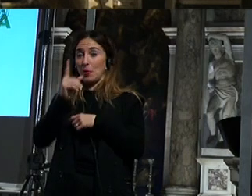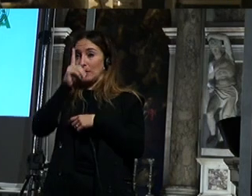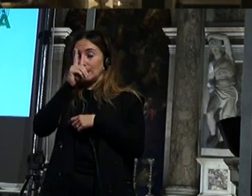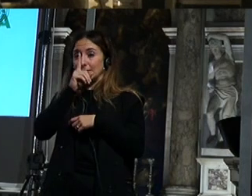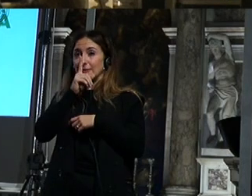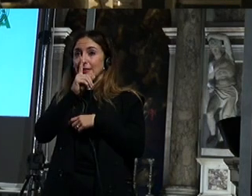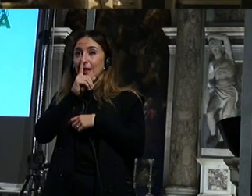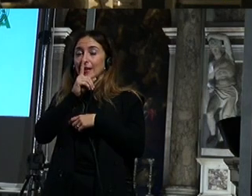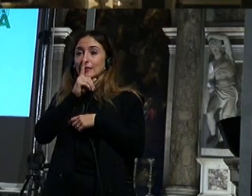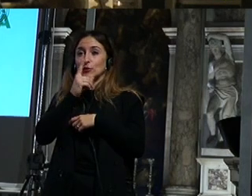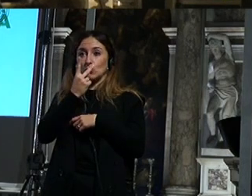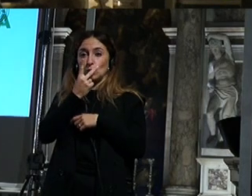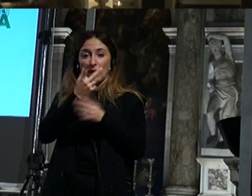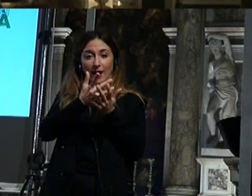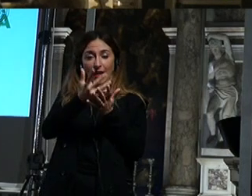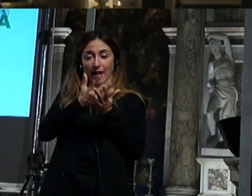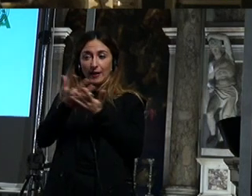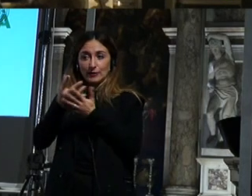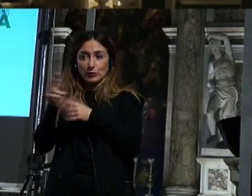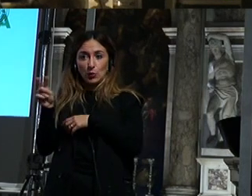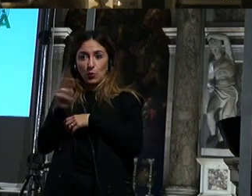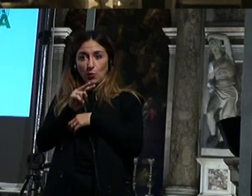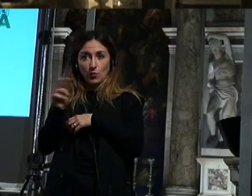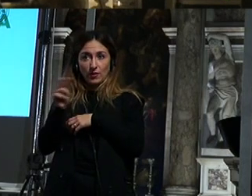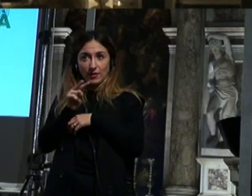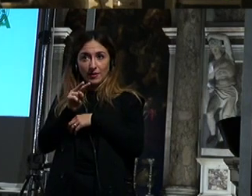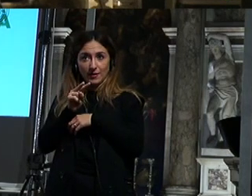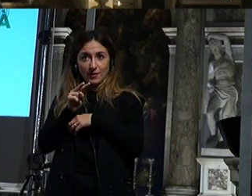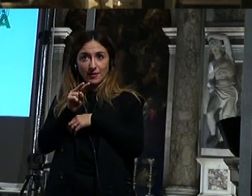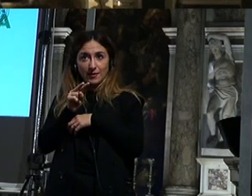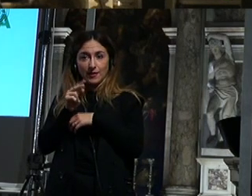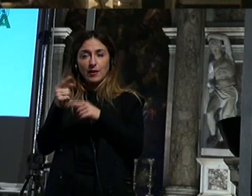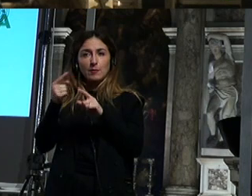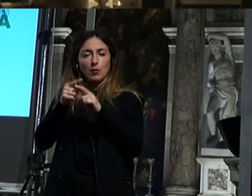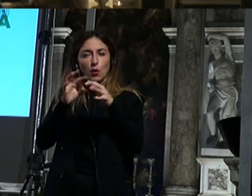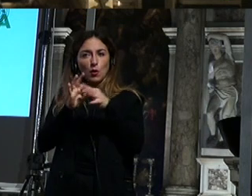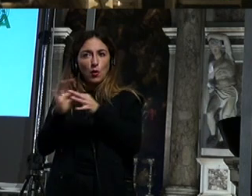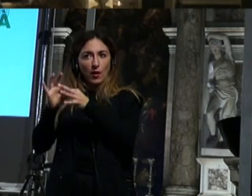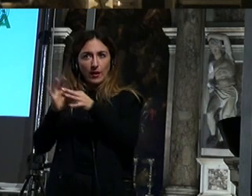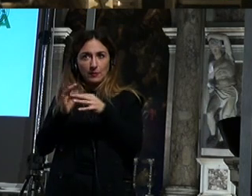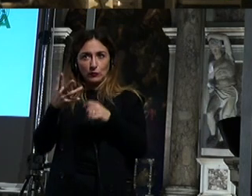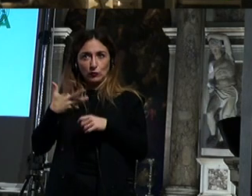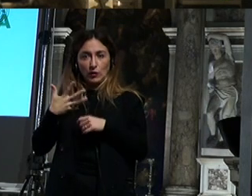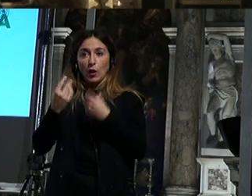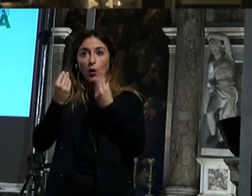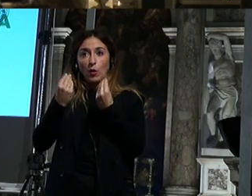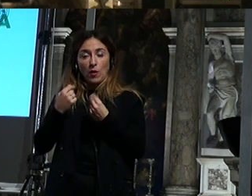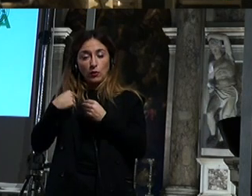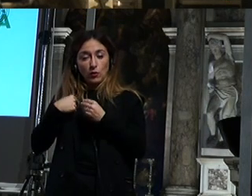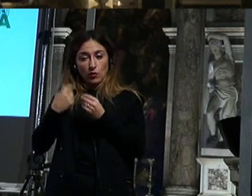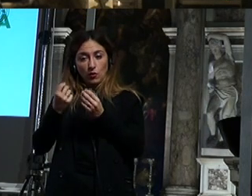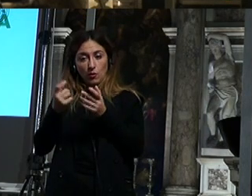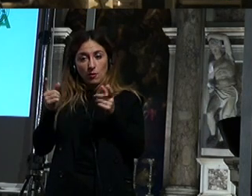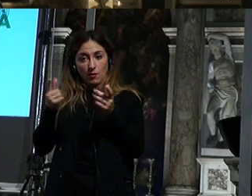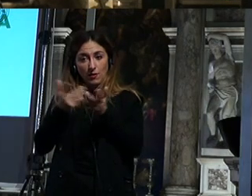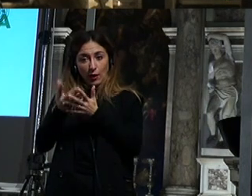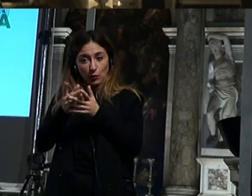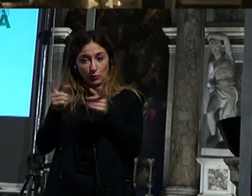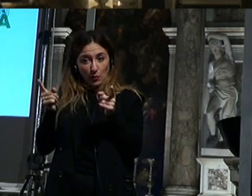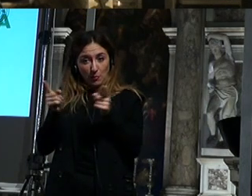make. So when creating a book of short stories, I still have that habit in a way. So the stories